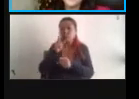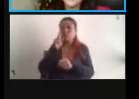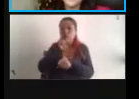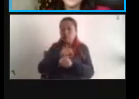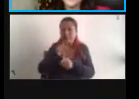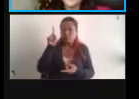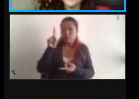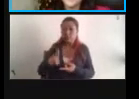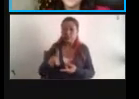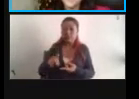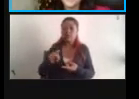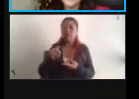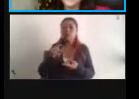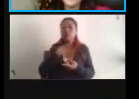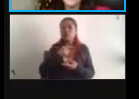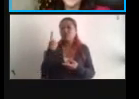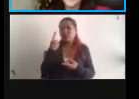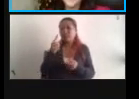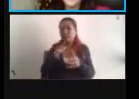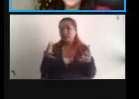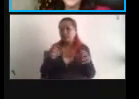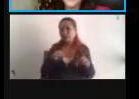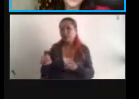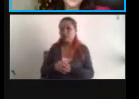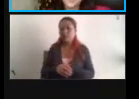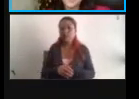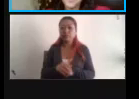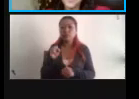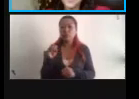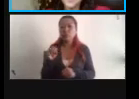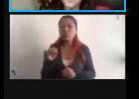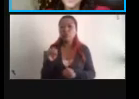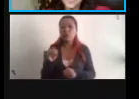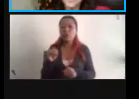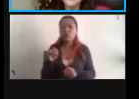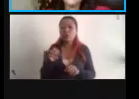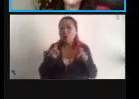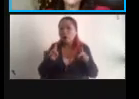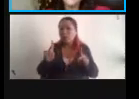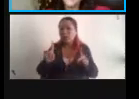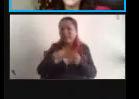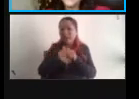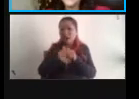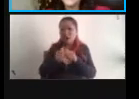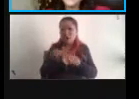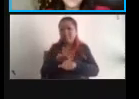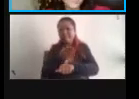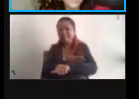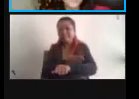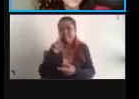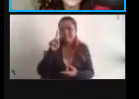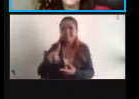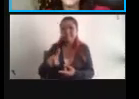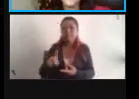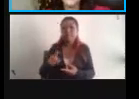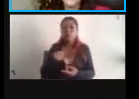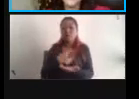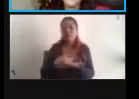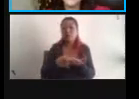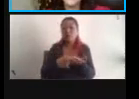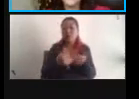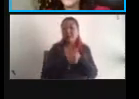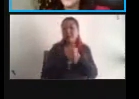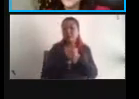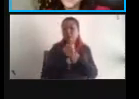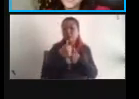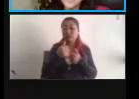risks to the fullest extent possible. So where are the opportunities to do that? We talked about the hazards and we identified